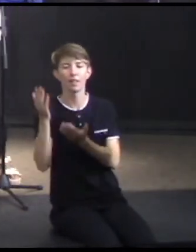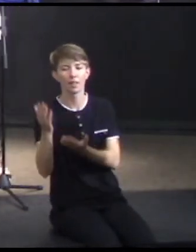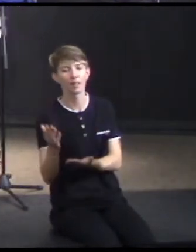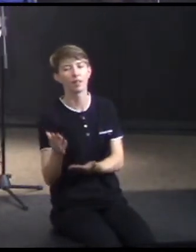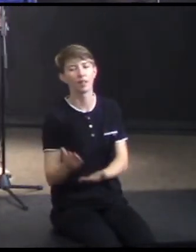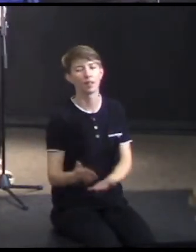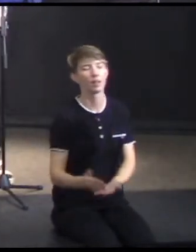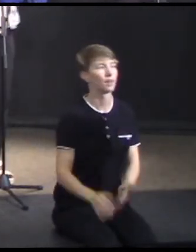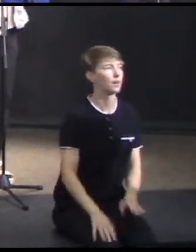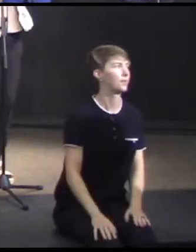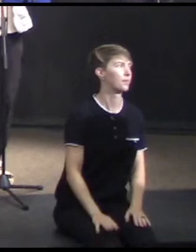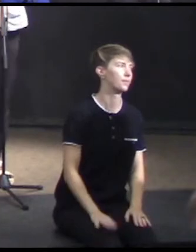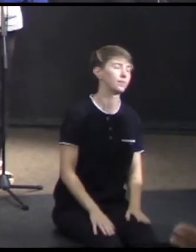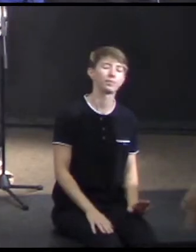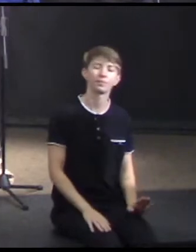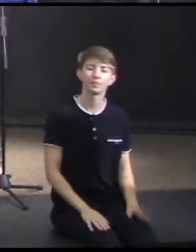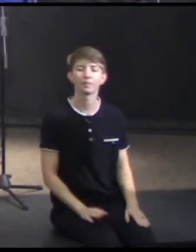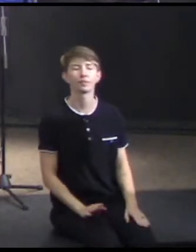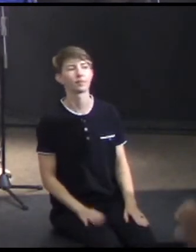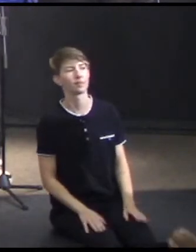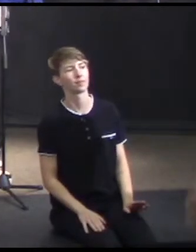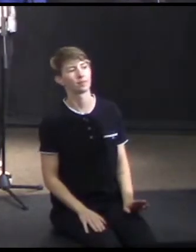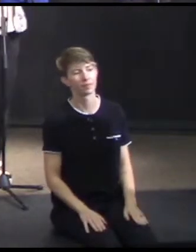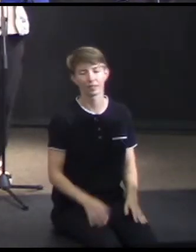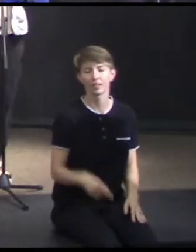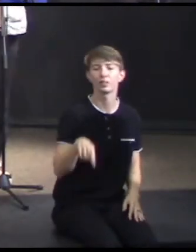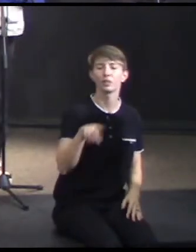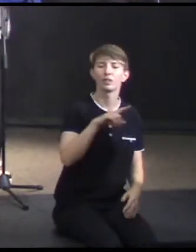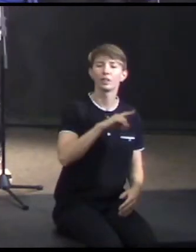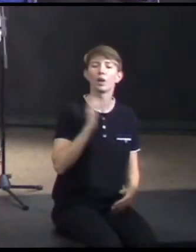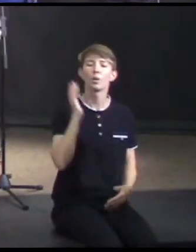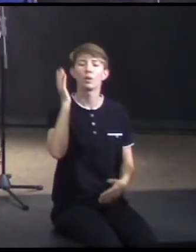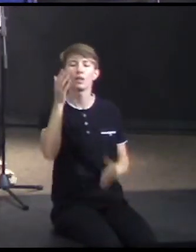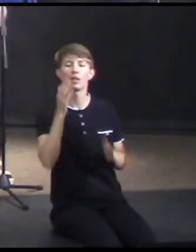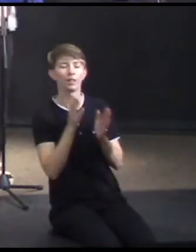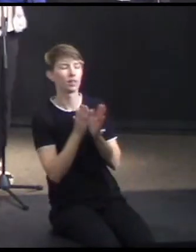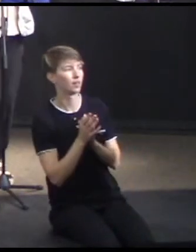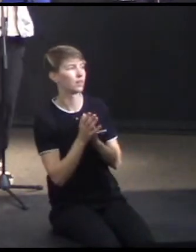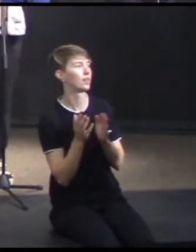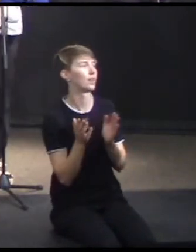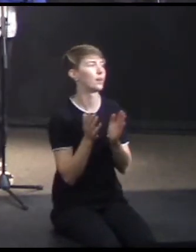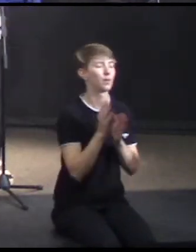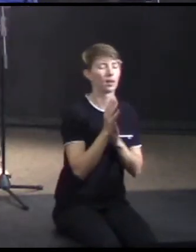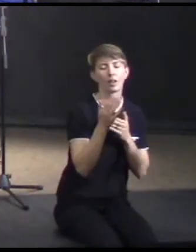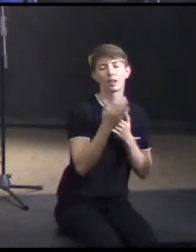itapokotela maboko. Ina